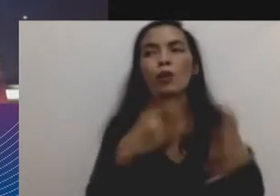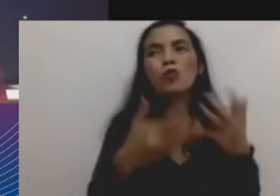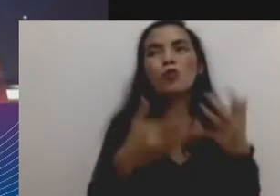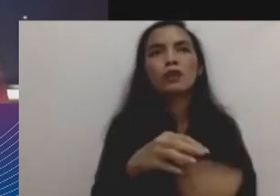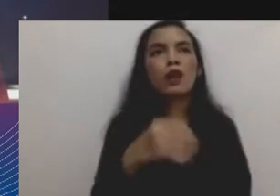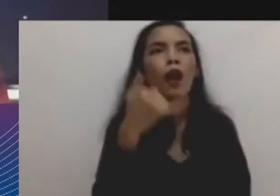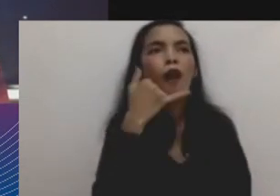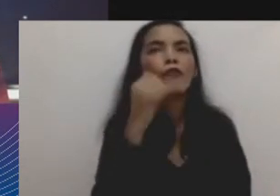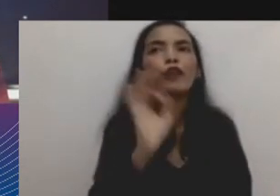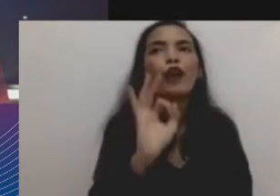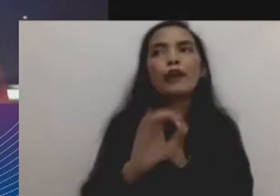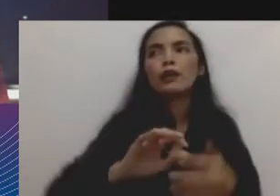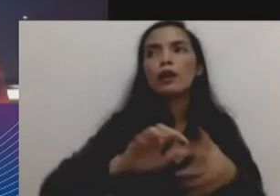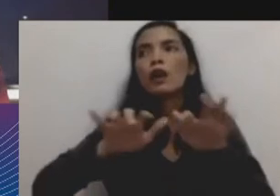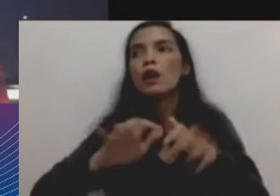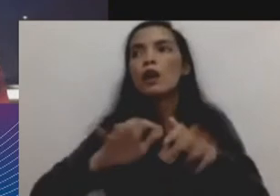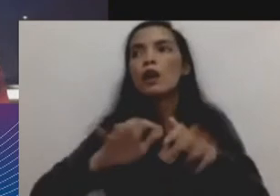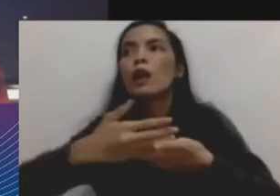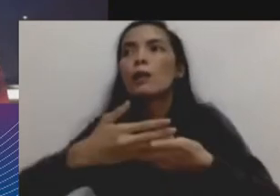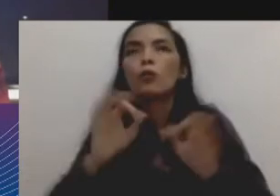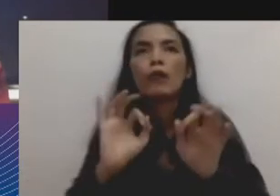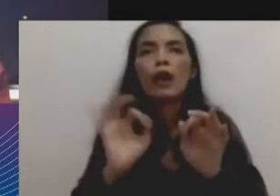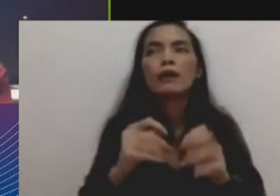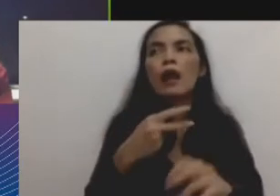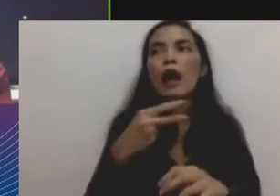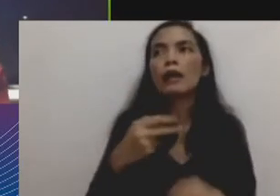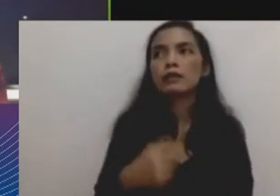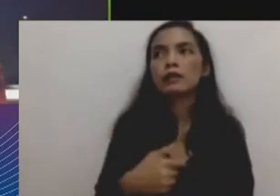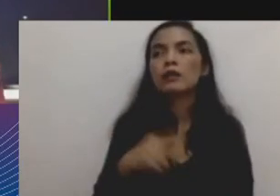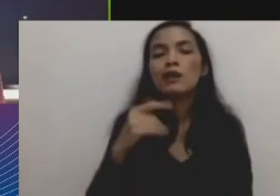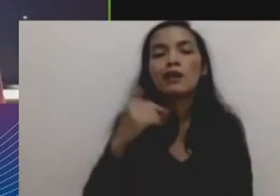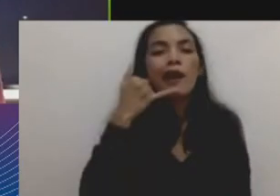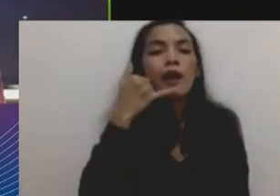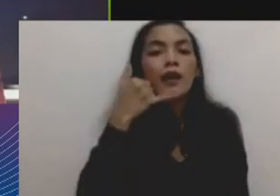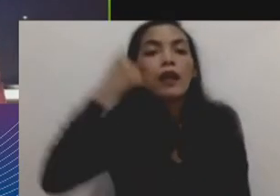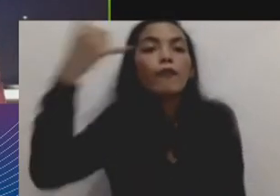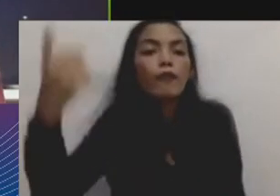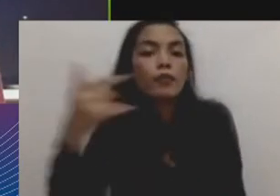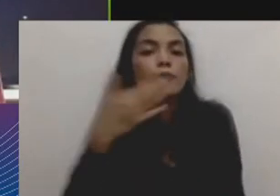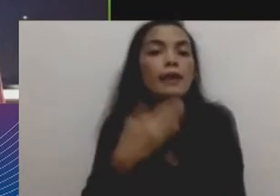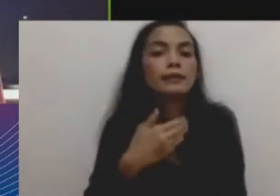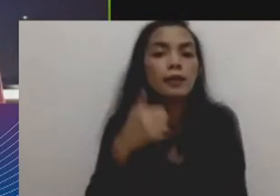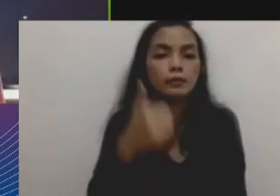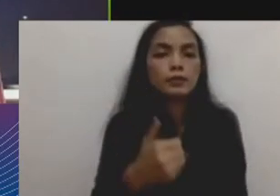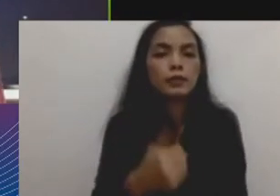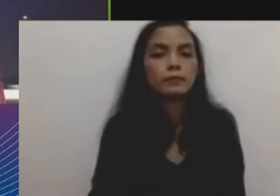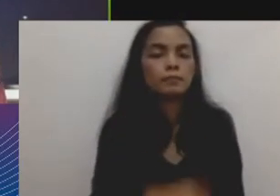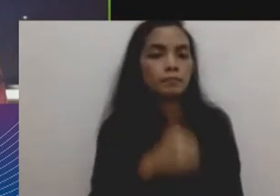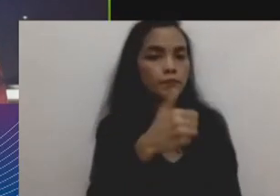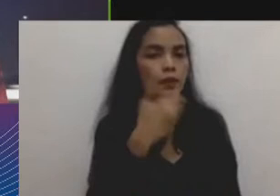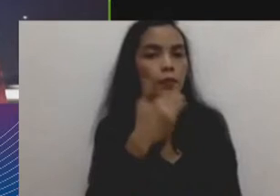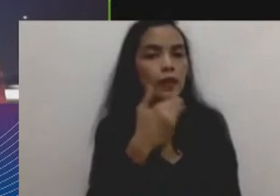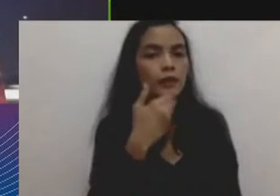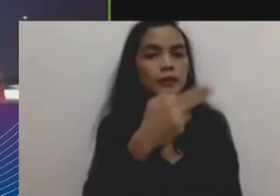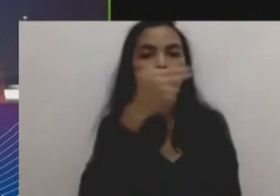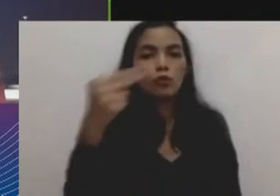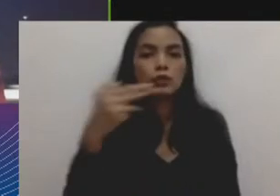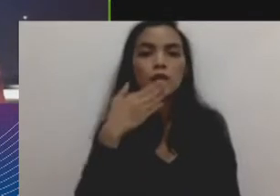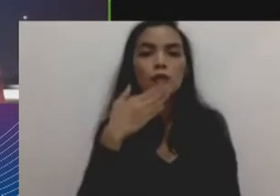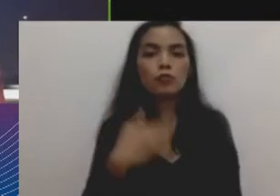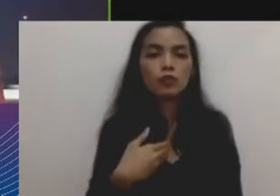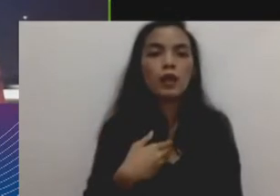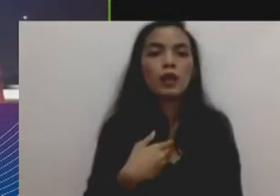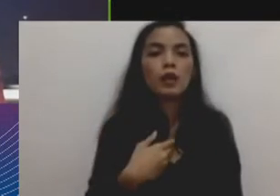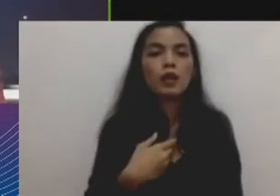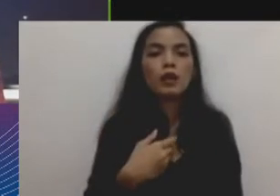know. So we have the hotline. Okay. Thank you, Ibu Fena. So Ibu Fena just added that in Indonesia, we also have